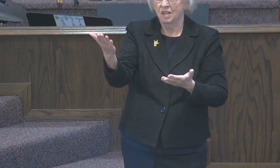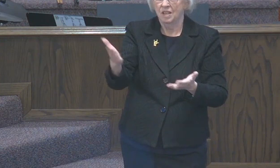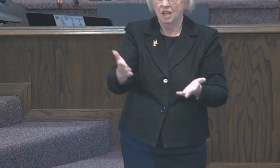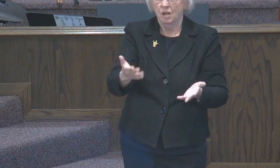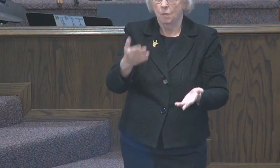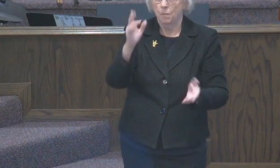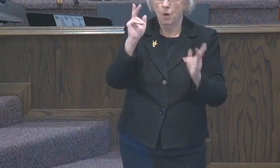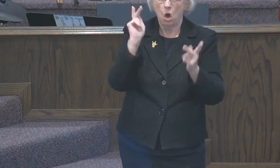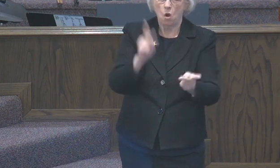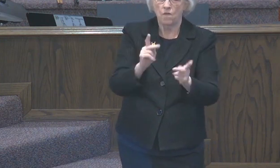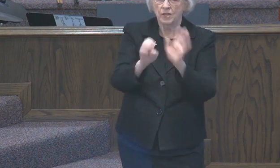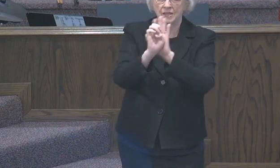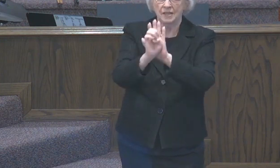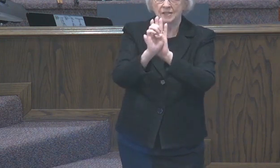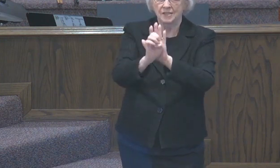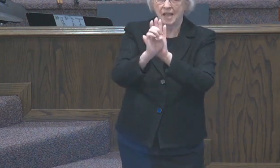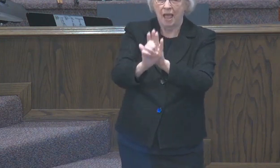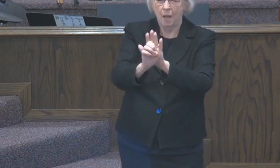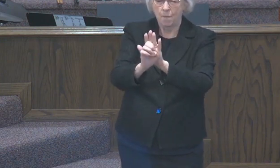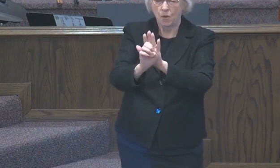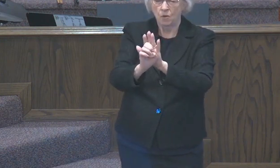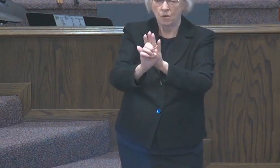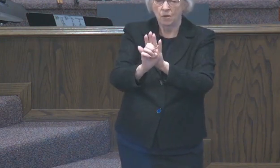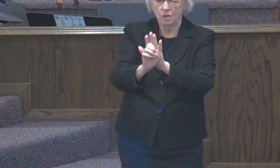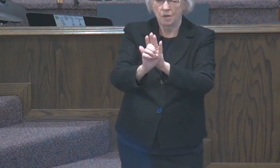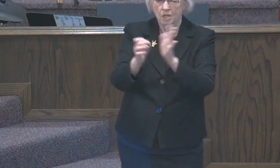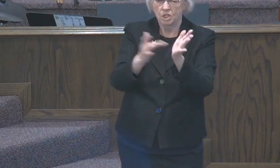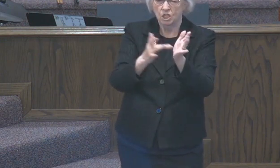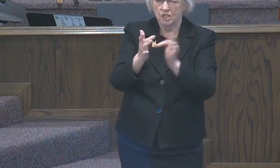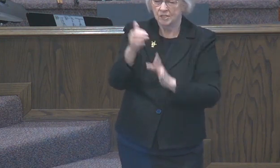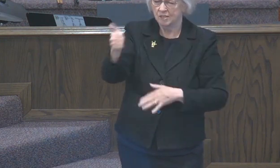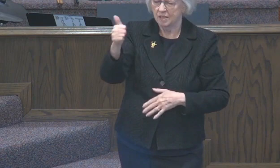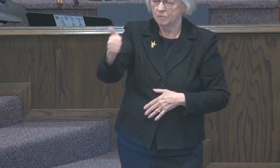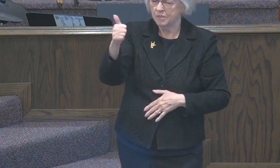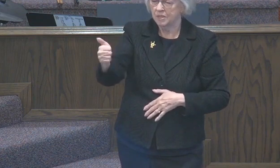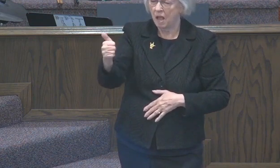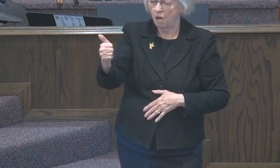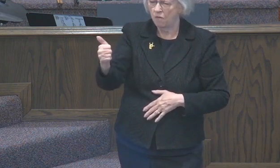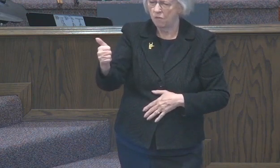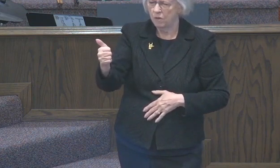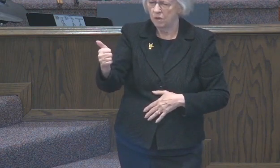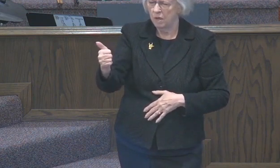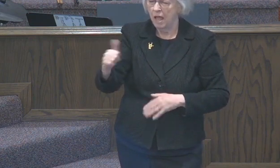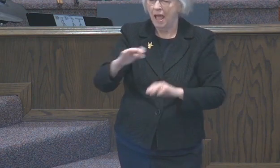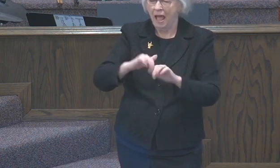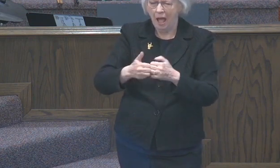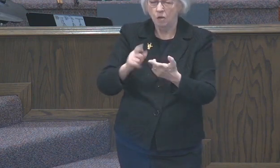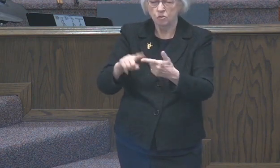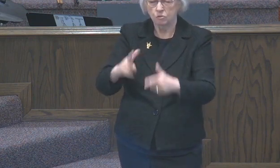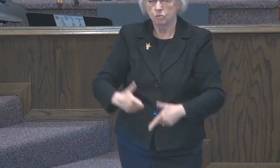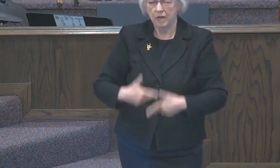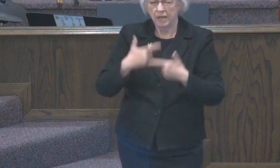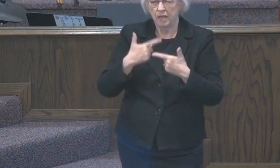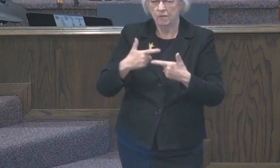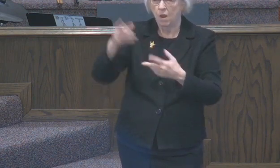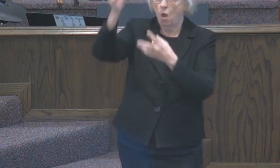you talked this on this earth, and that is how you showed us how to live. Father, may we